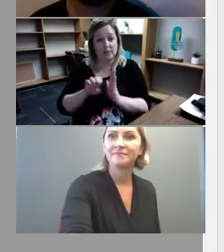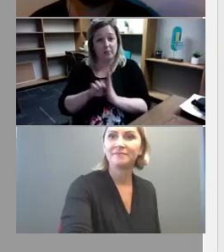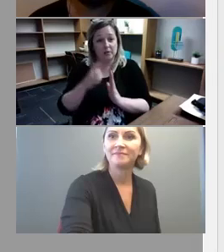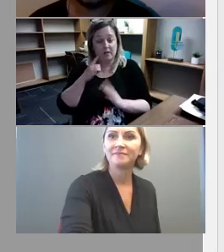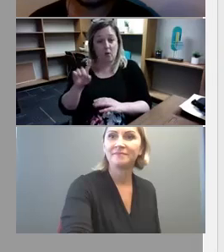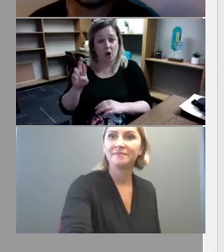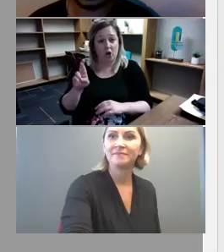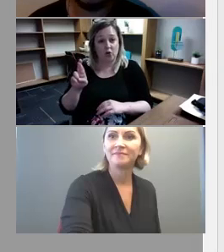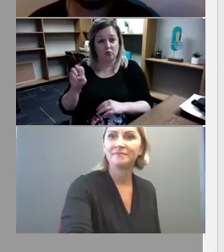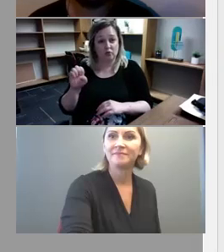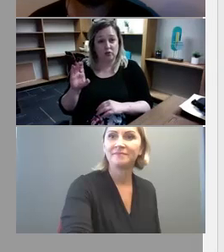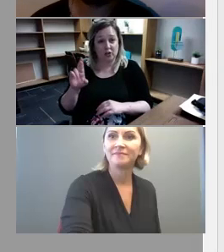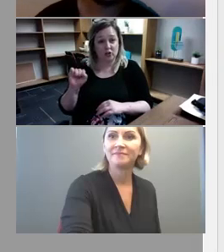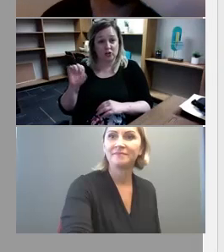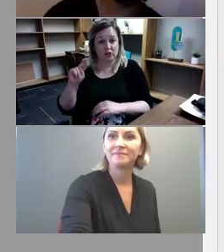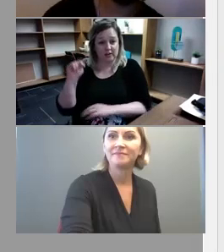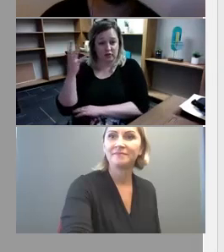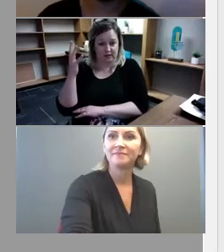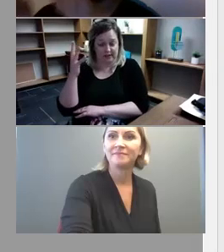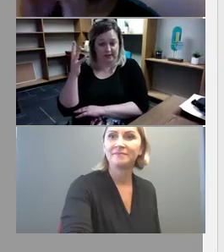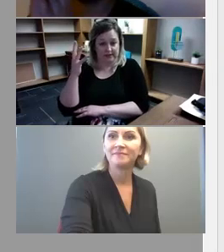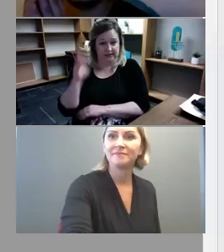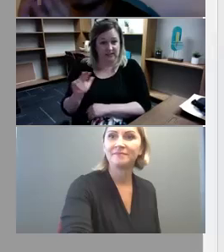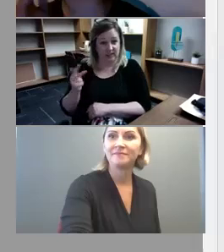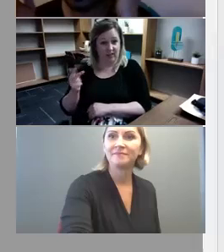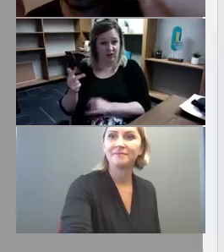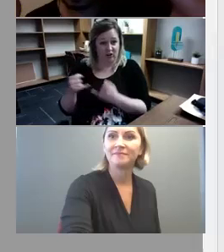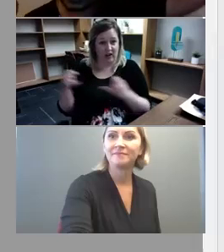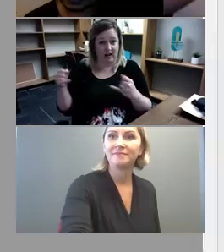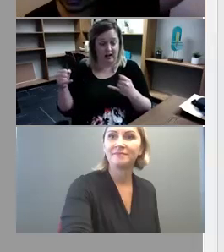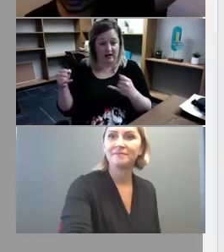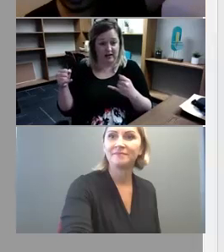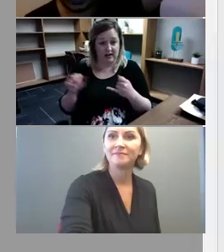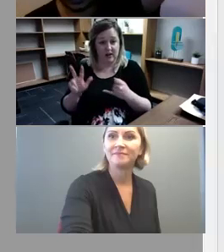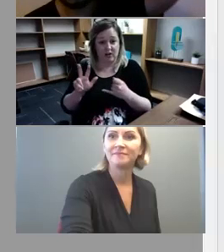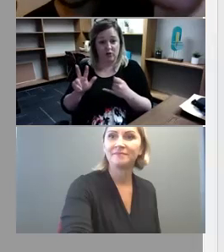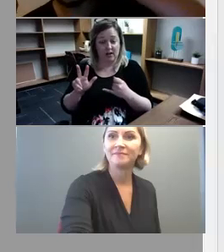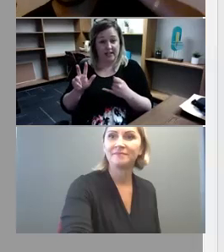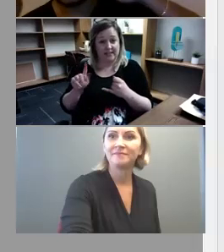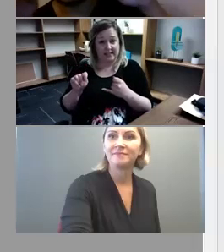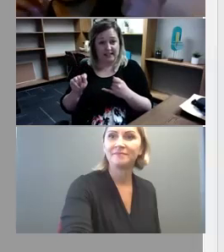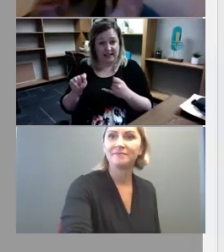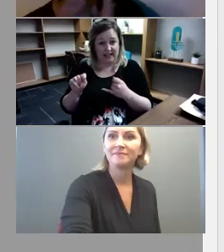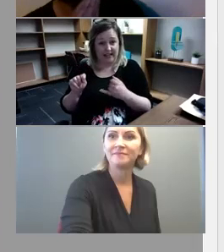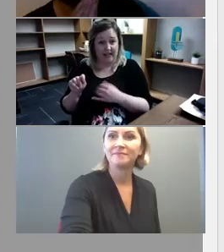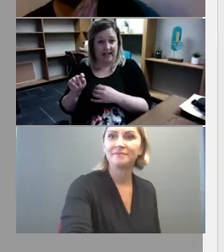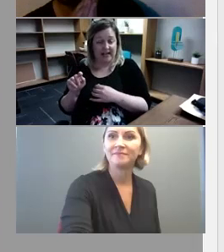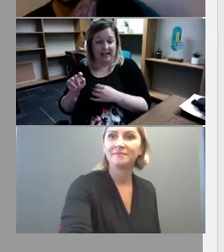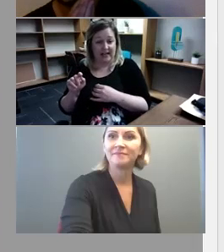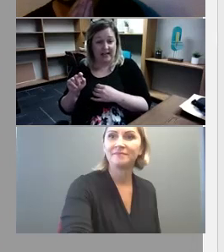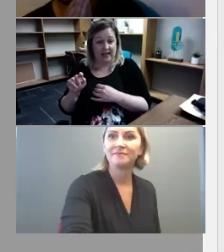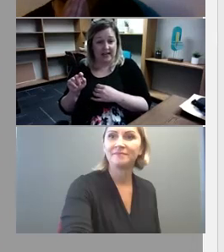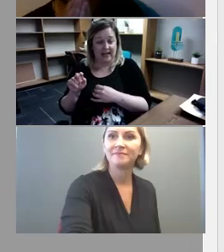4 plus of n. So 3t n by 4 would essentially be a case where